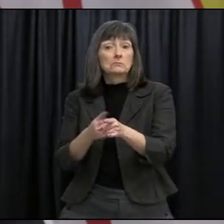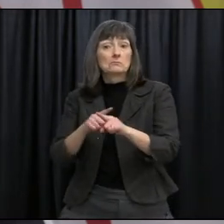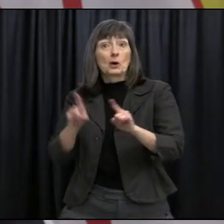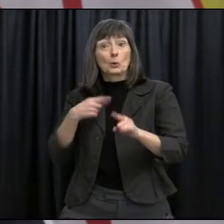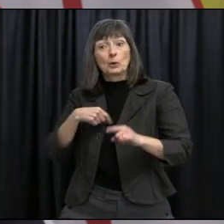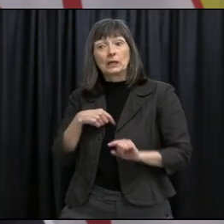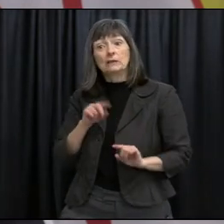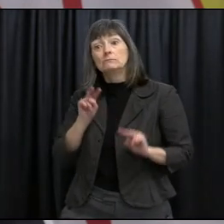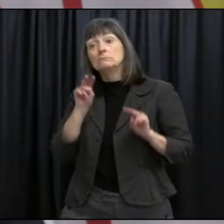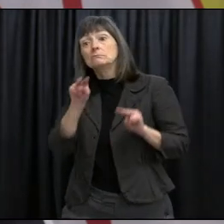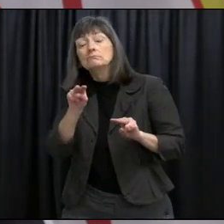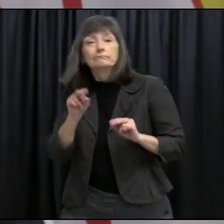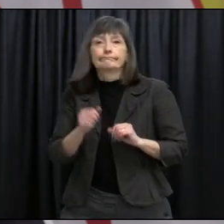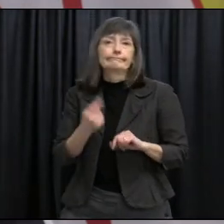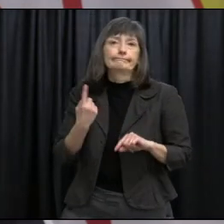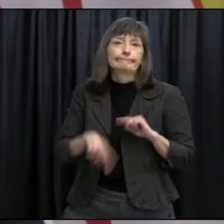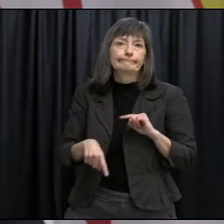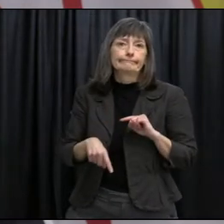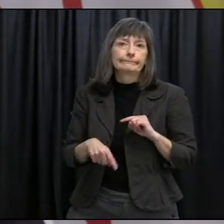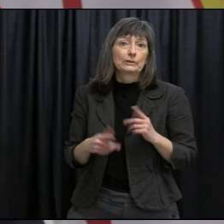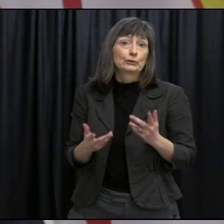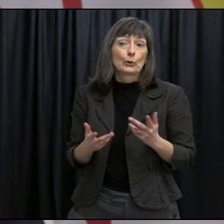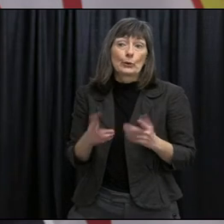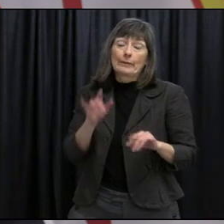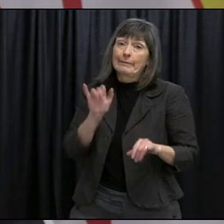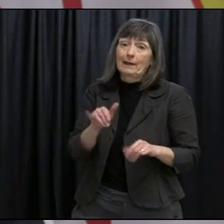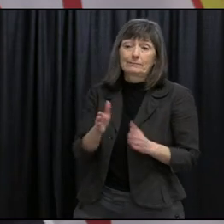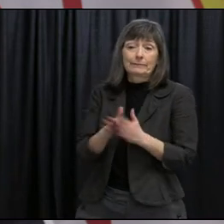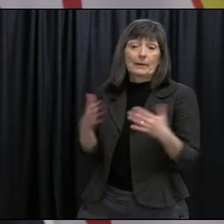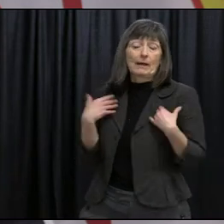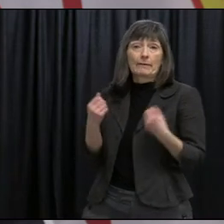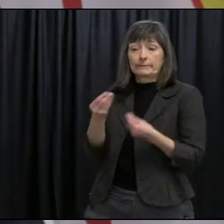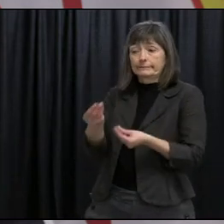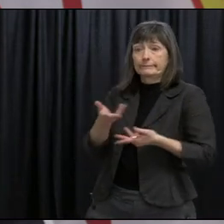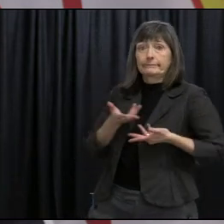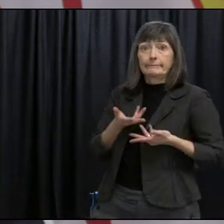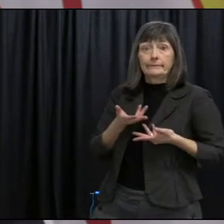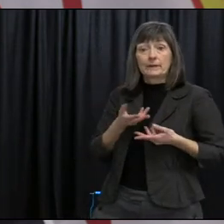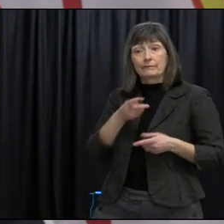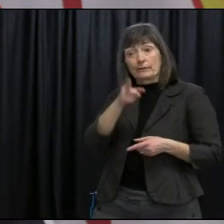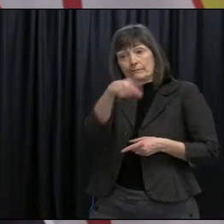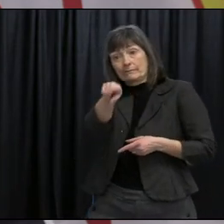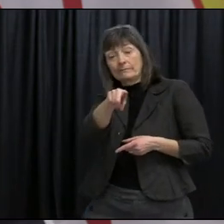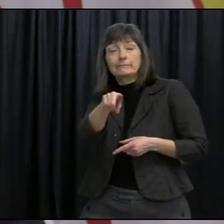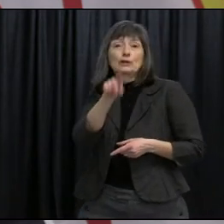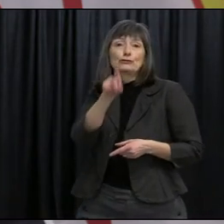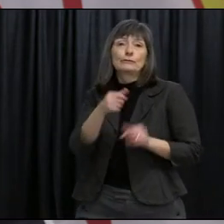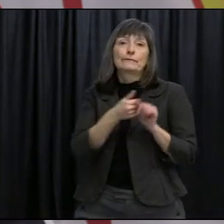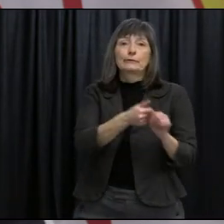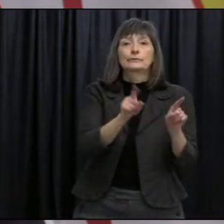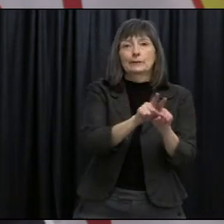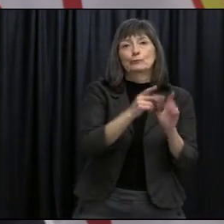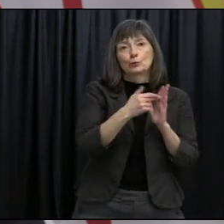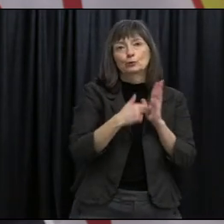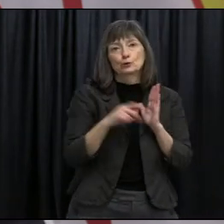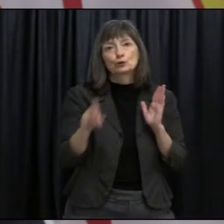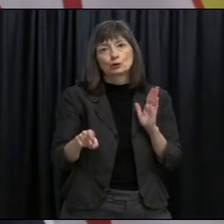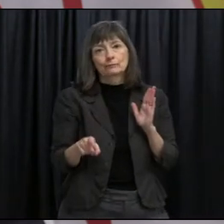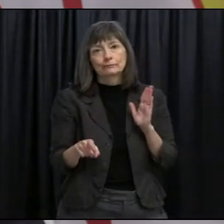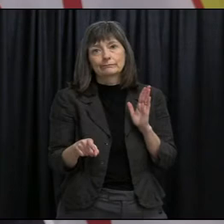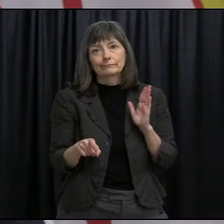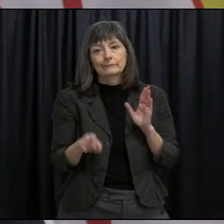only echoing what certainly Dr. Fitzgerald has said, just a general advice for the unregulated sector would be that to only